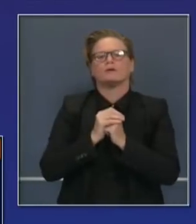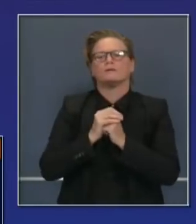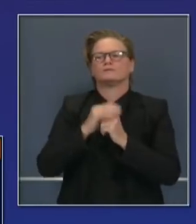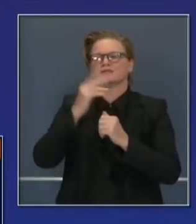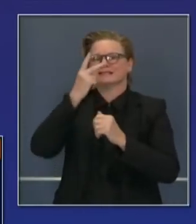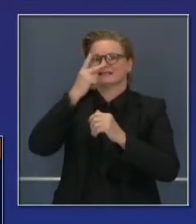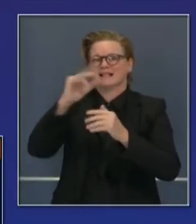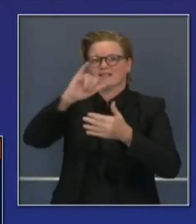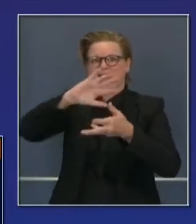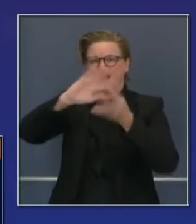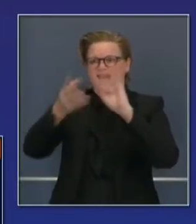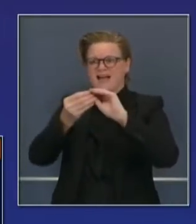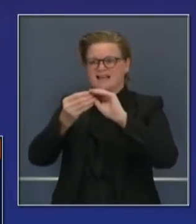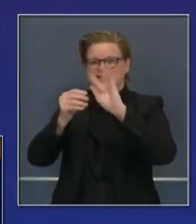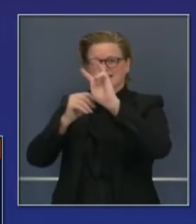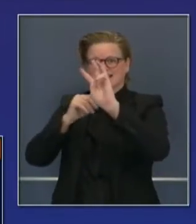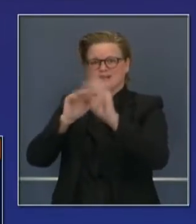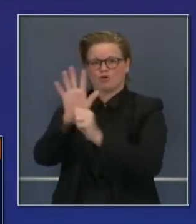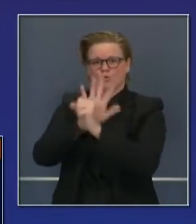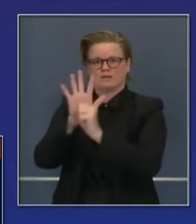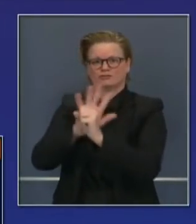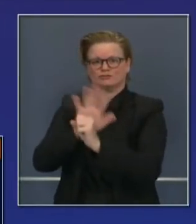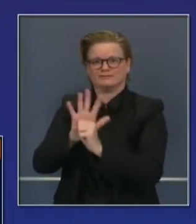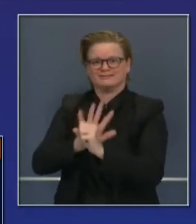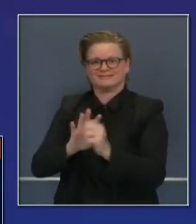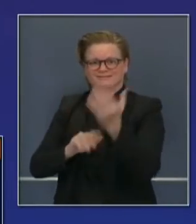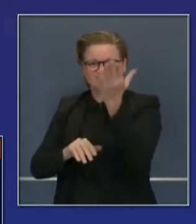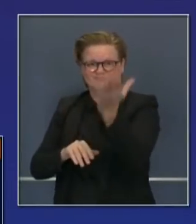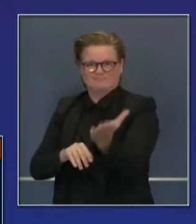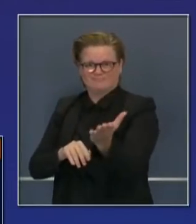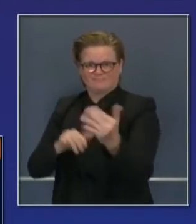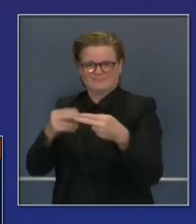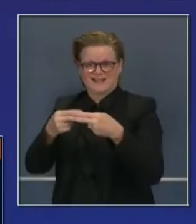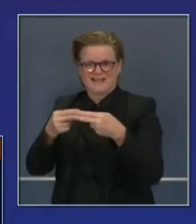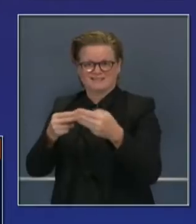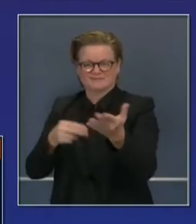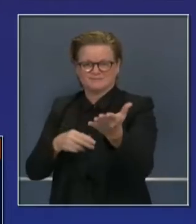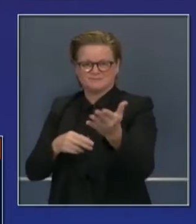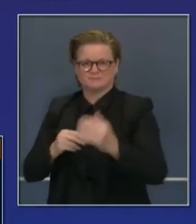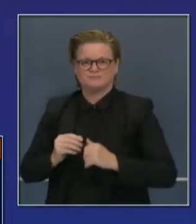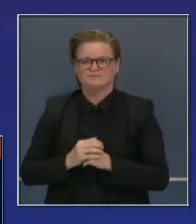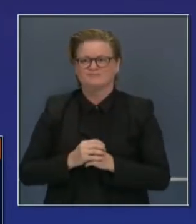of doses. In fact, I think if I can quickly add up, it's roughly